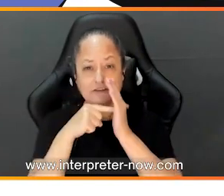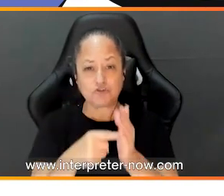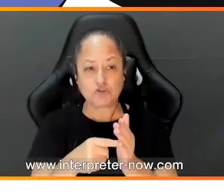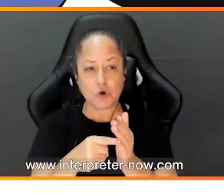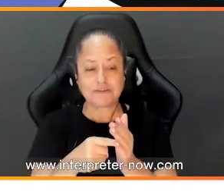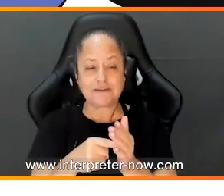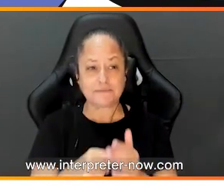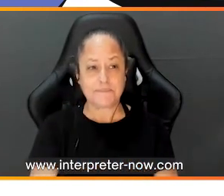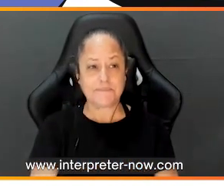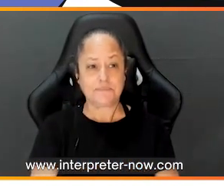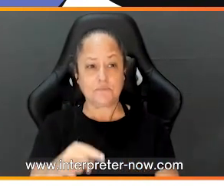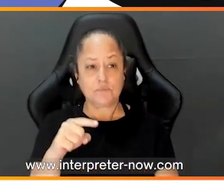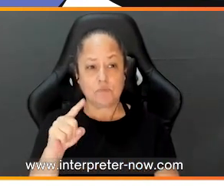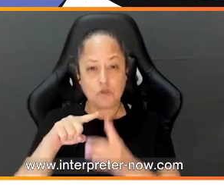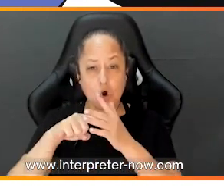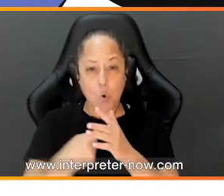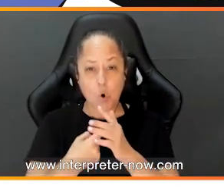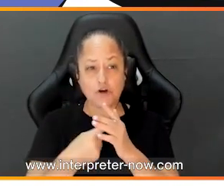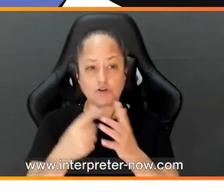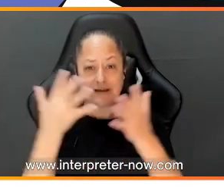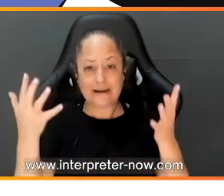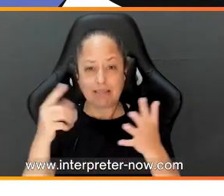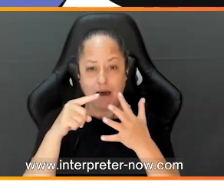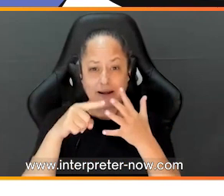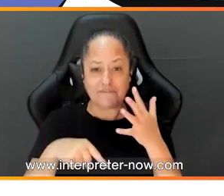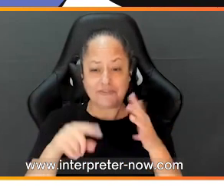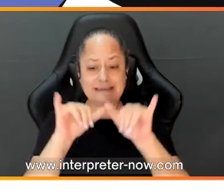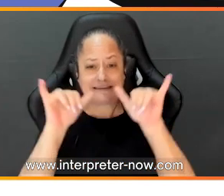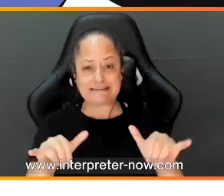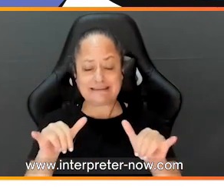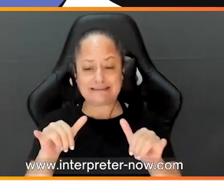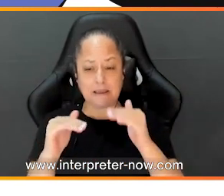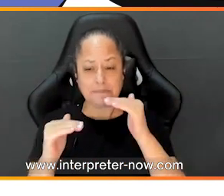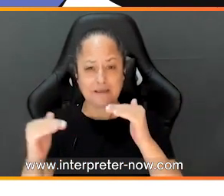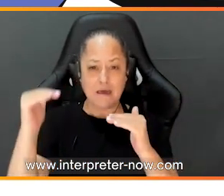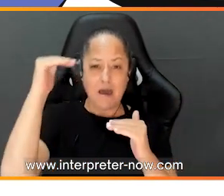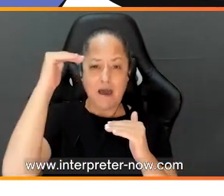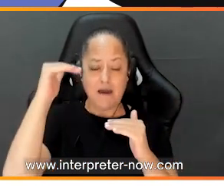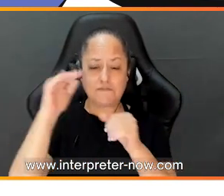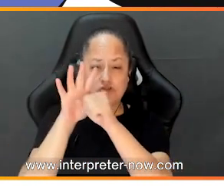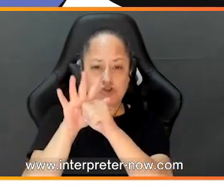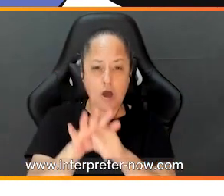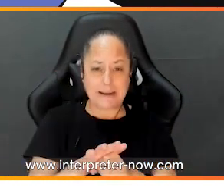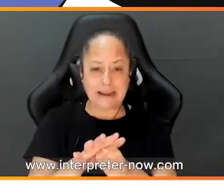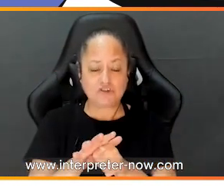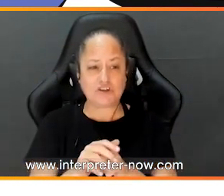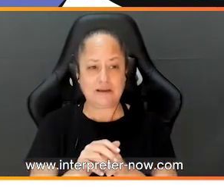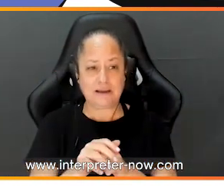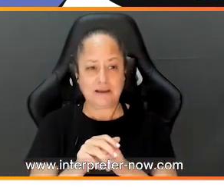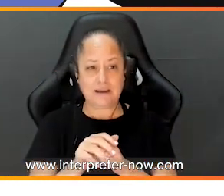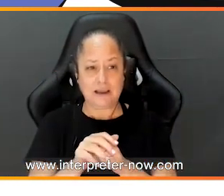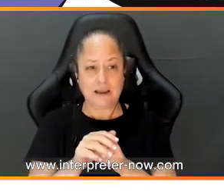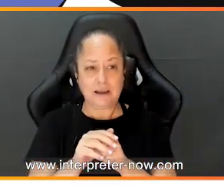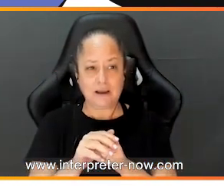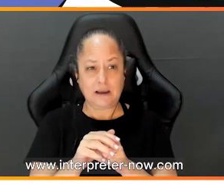the origins of a lot of these systems of domination and you know, power, exerting